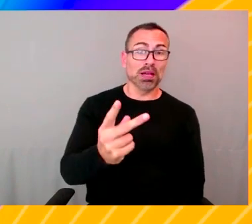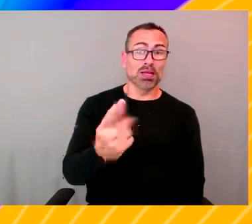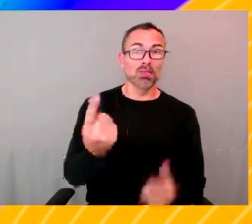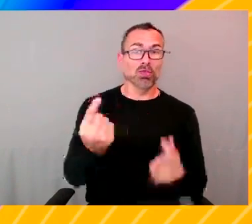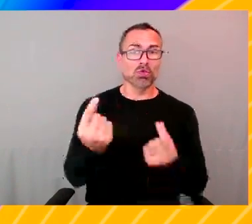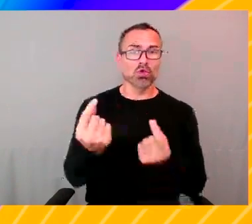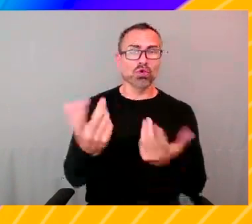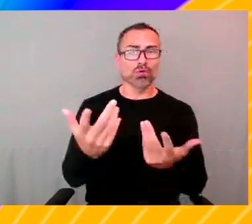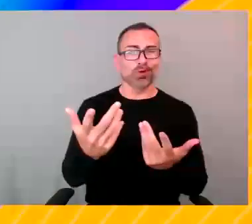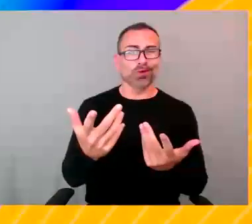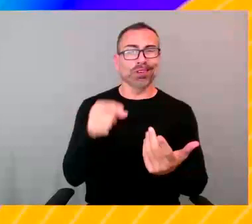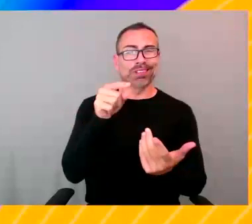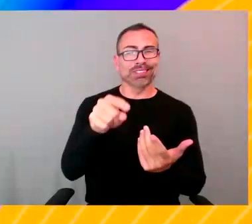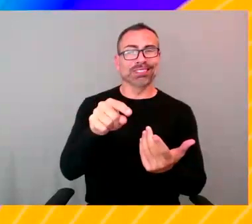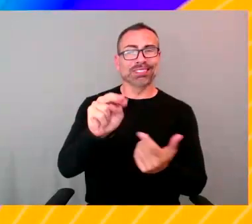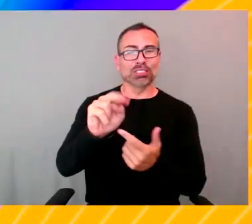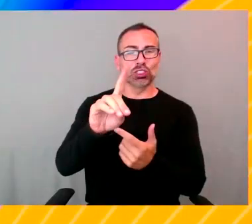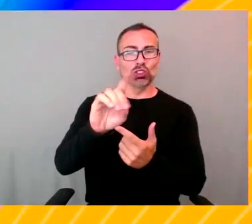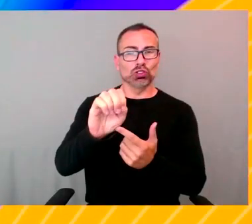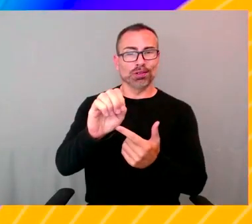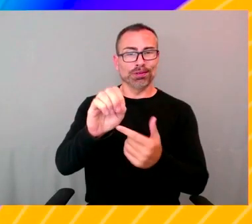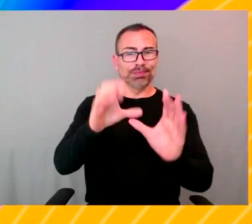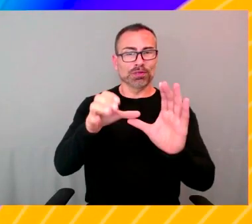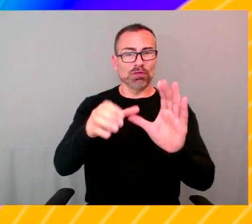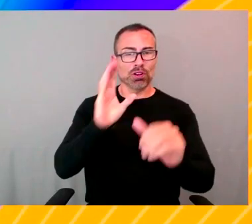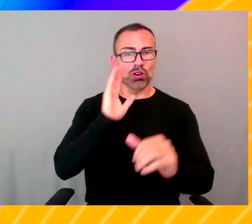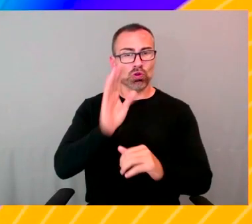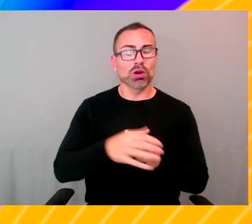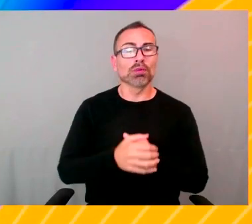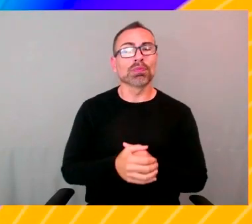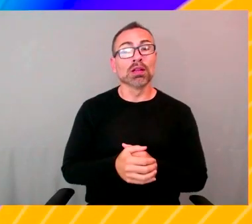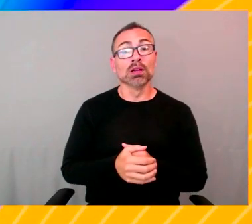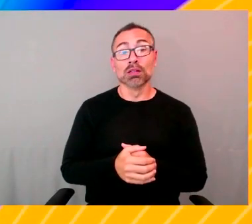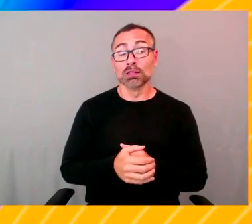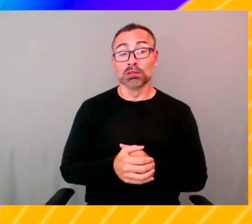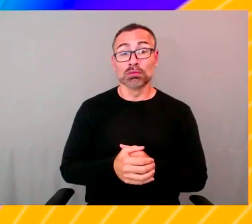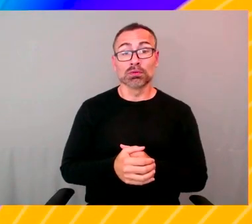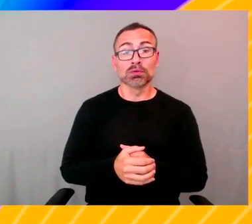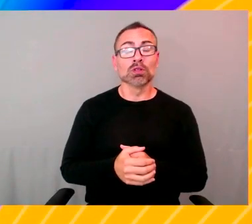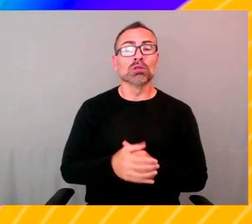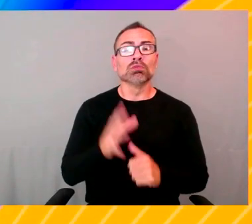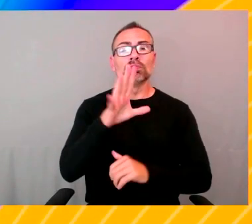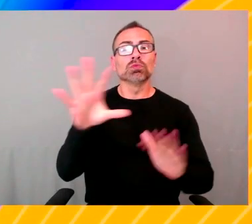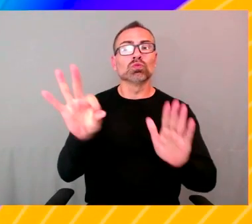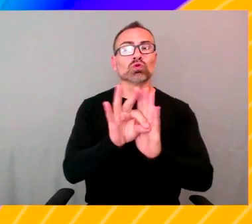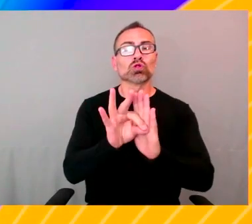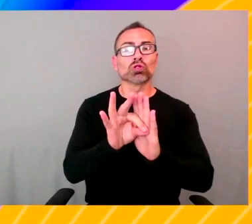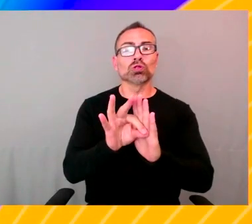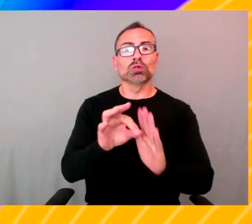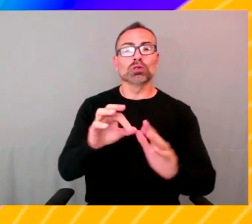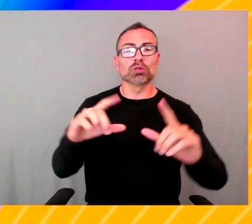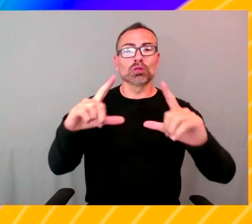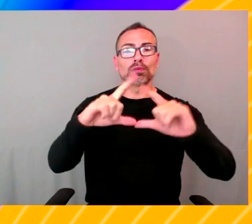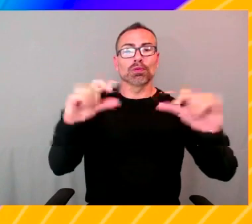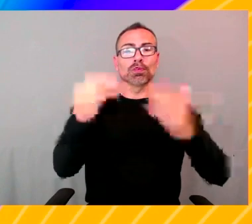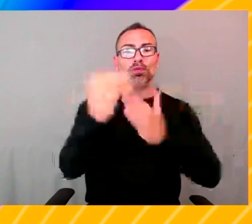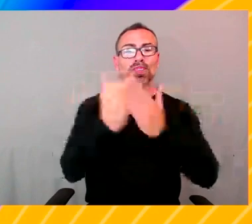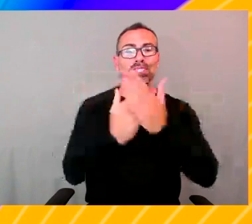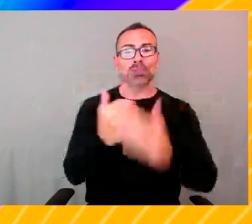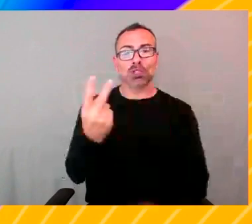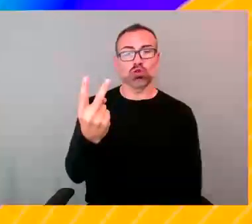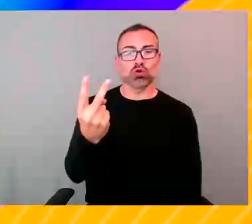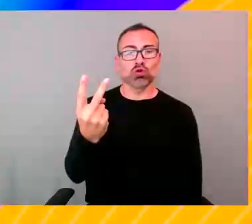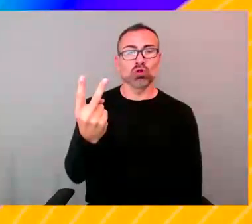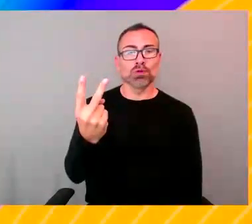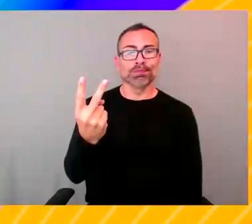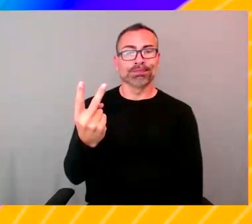I'll select recipe 2, which is what I just updated with a new version. And so now I can